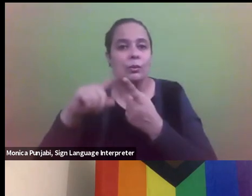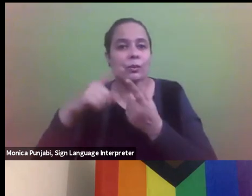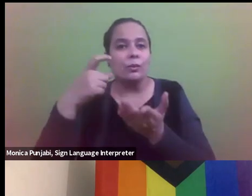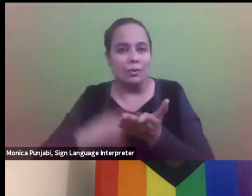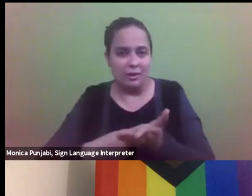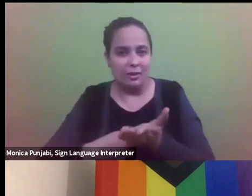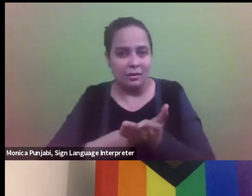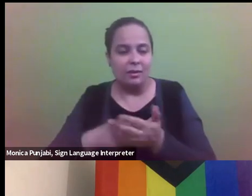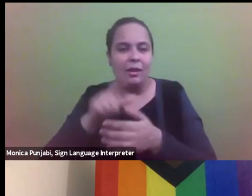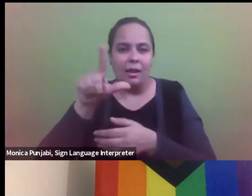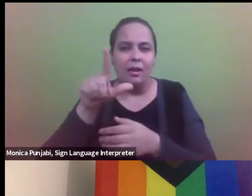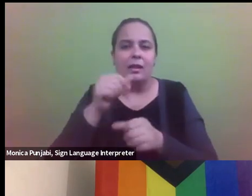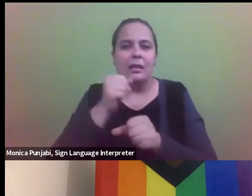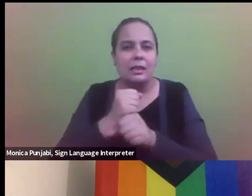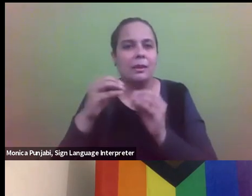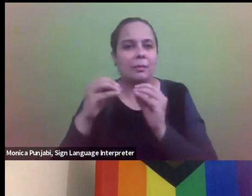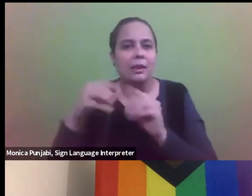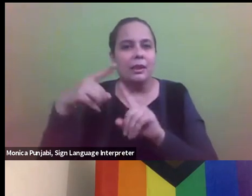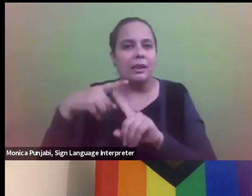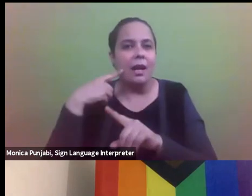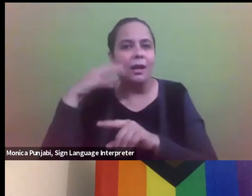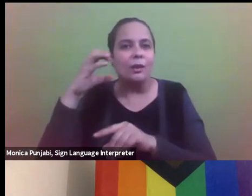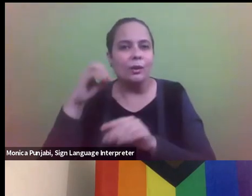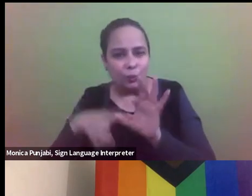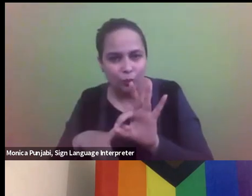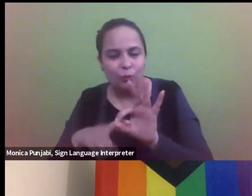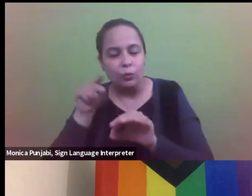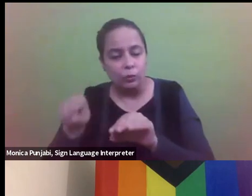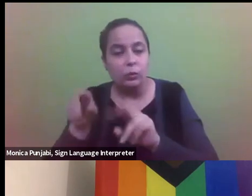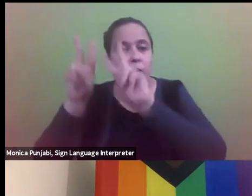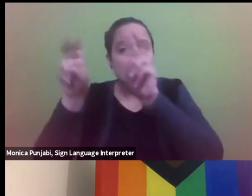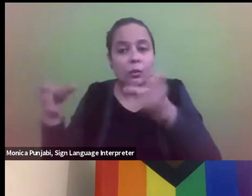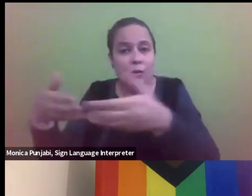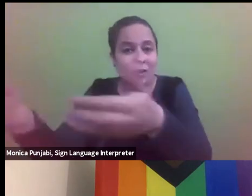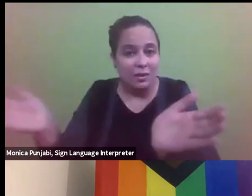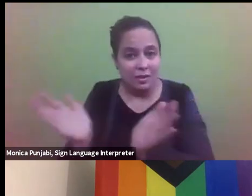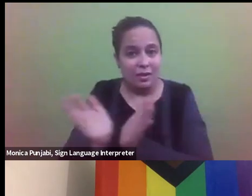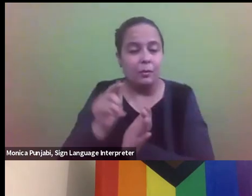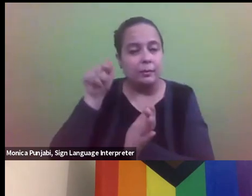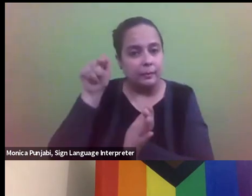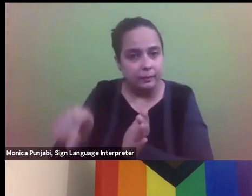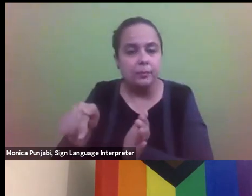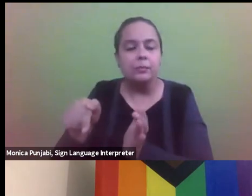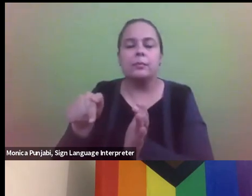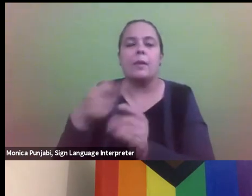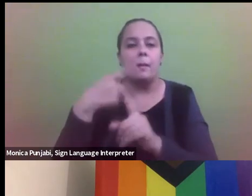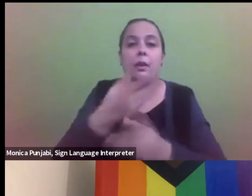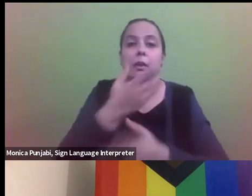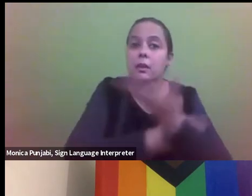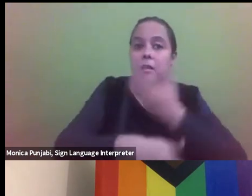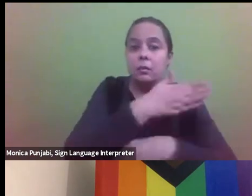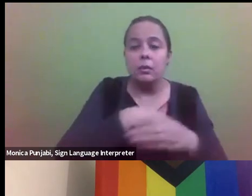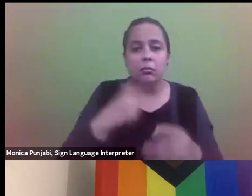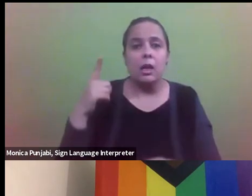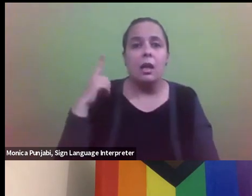feel like we need to put, the leadership should come from people from the intersections instead of